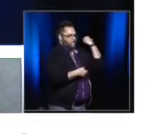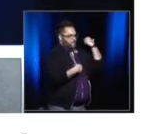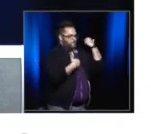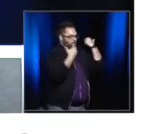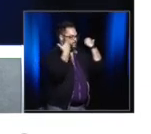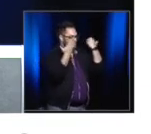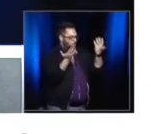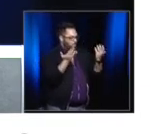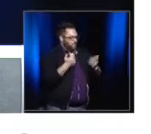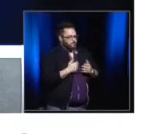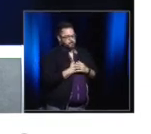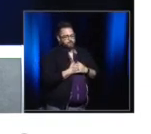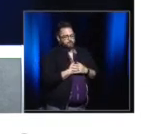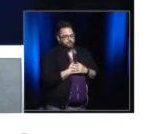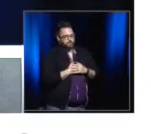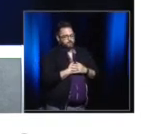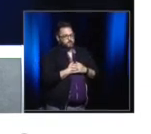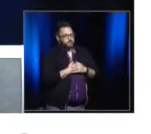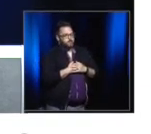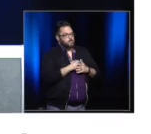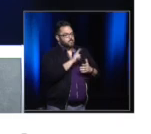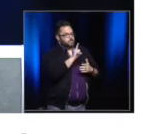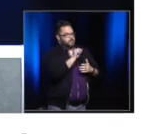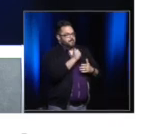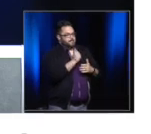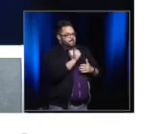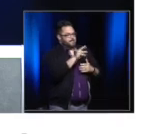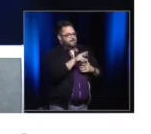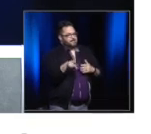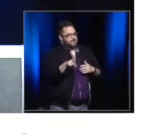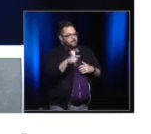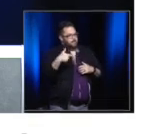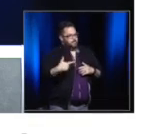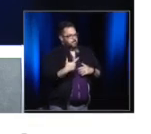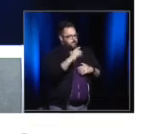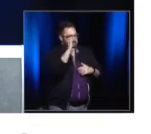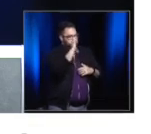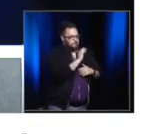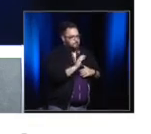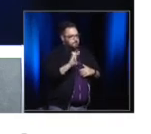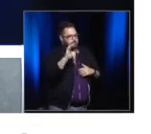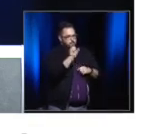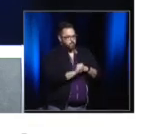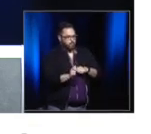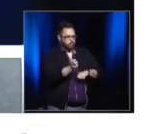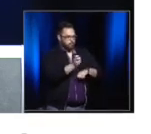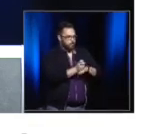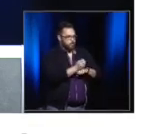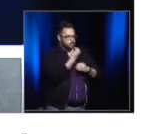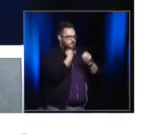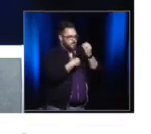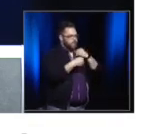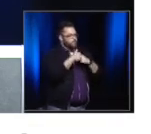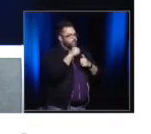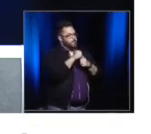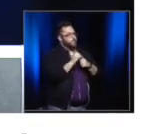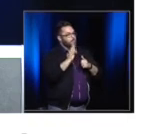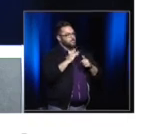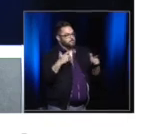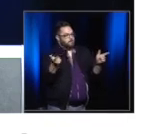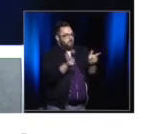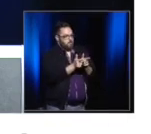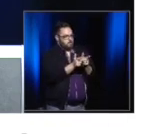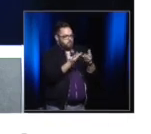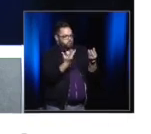In 2016, the dolphins had to work harder to find prey. Remember, that was the year where they were all clustered together very